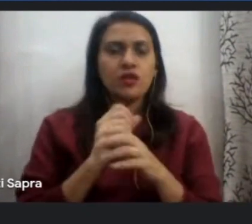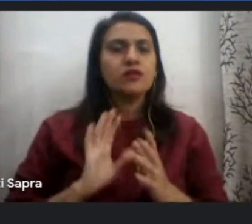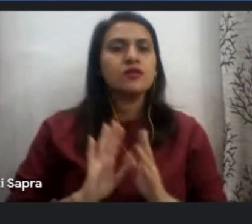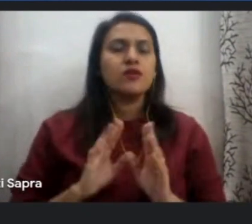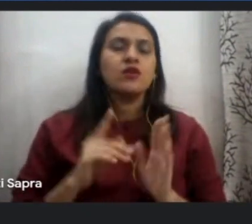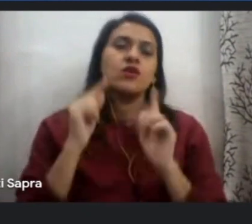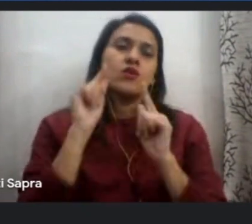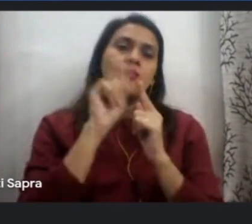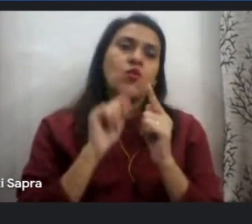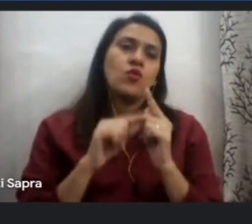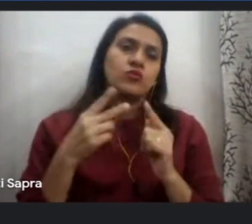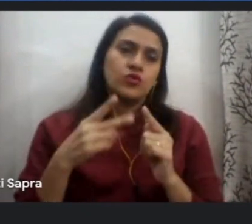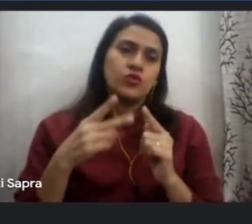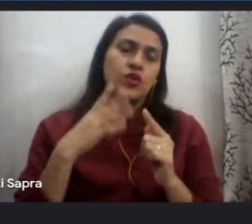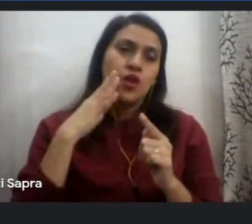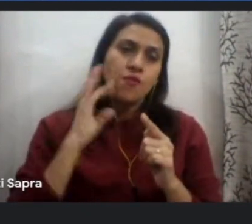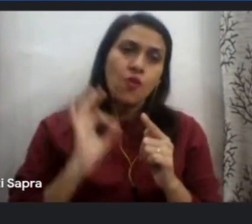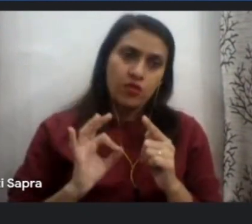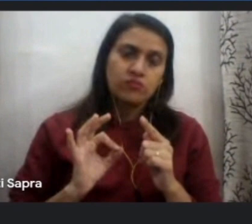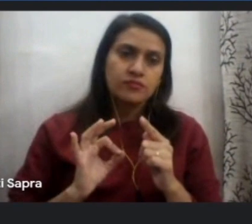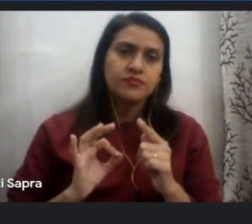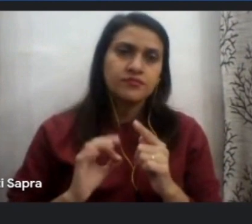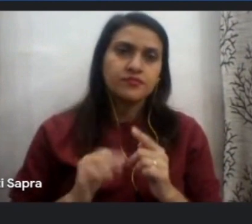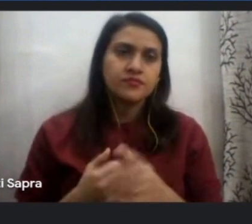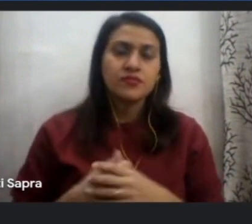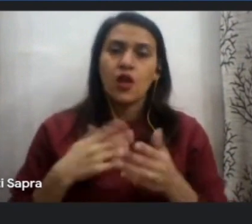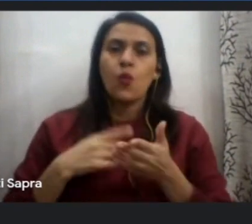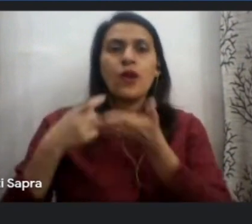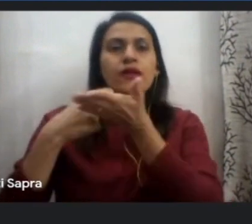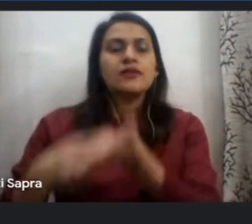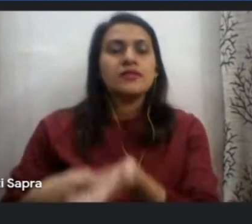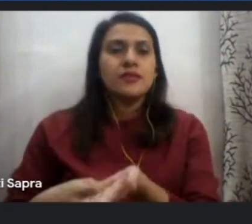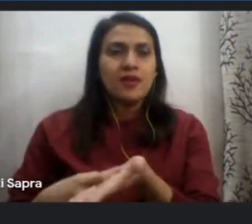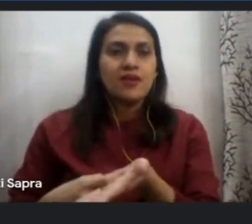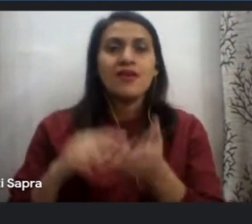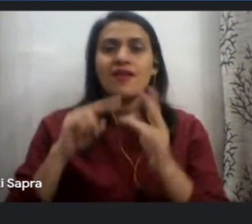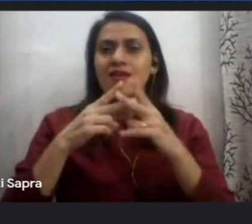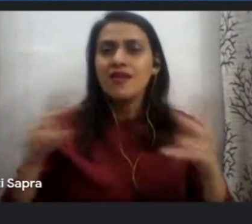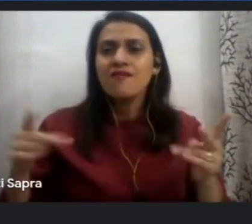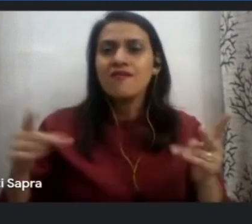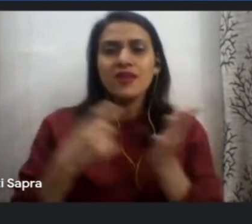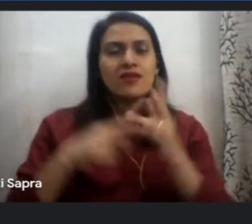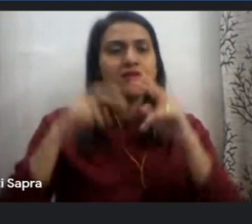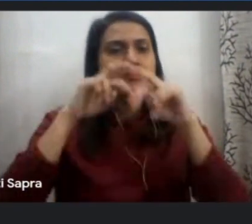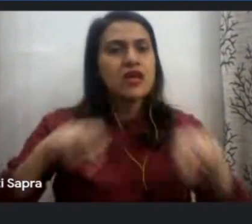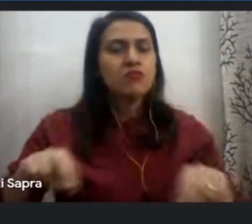contextual approach because we've understood from different research paradigms that